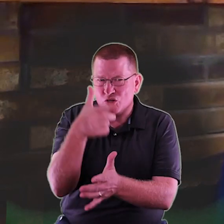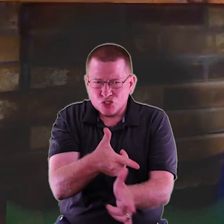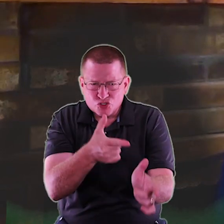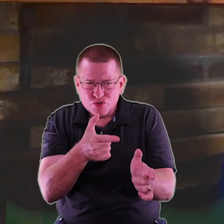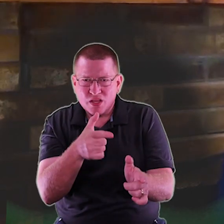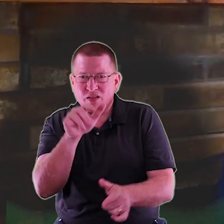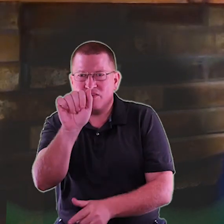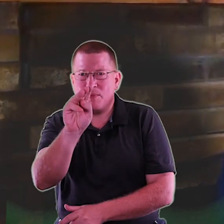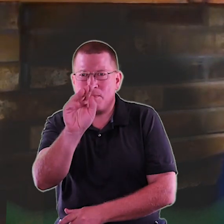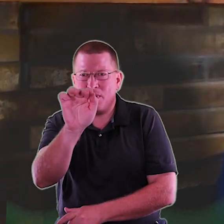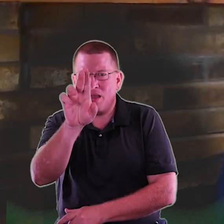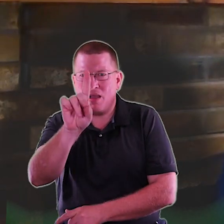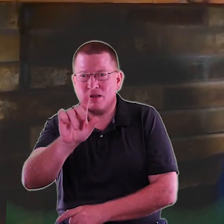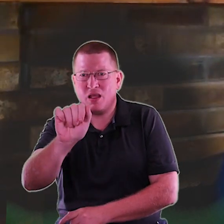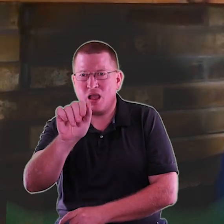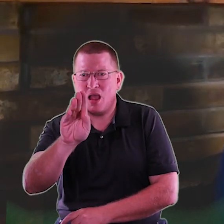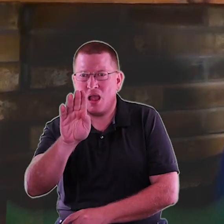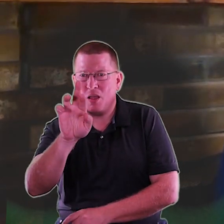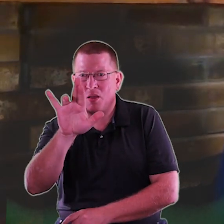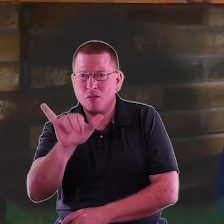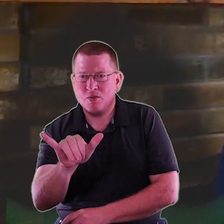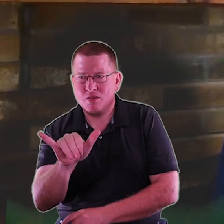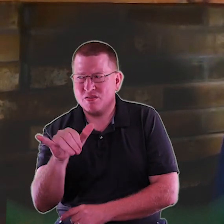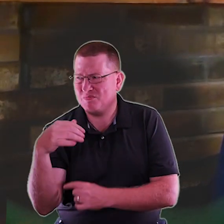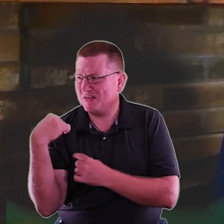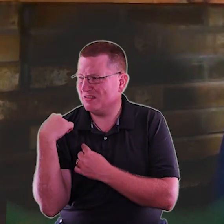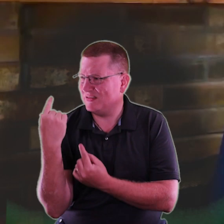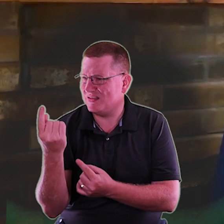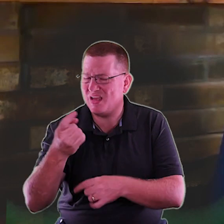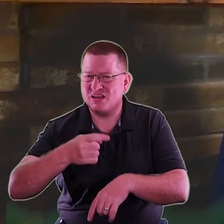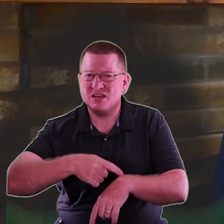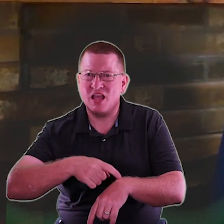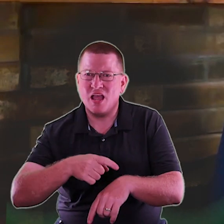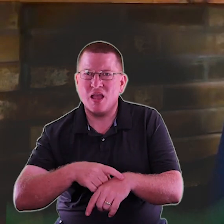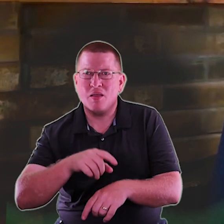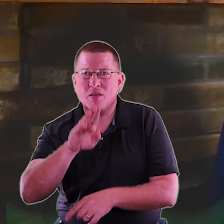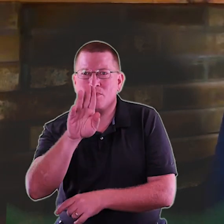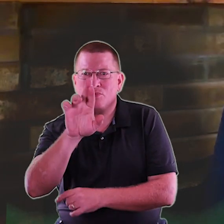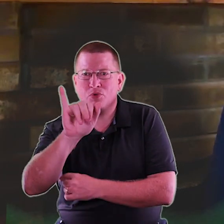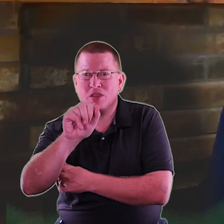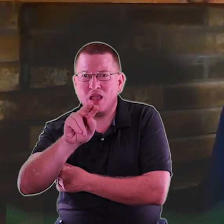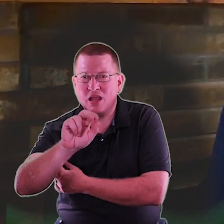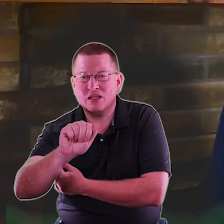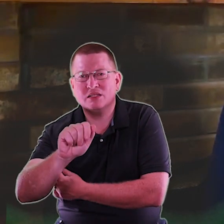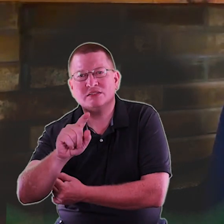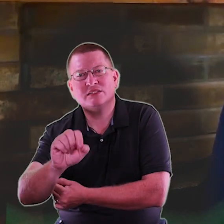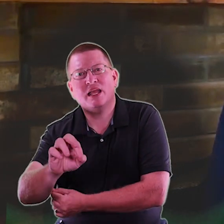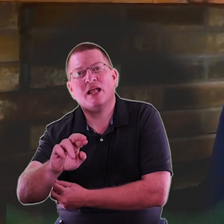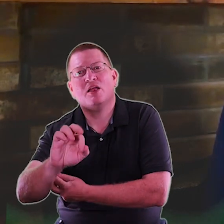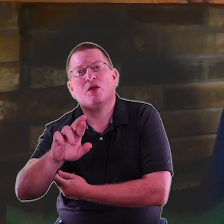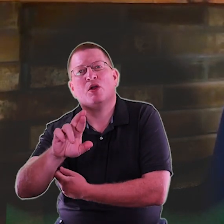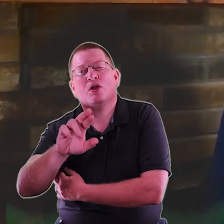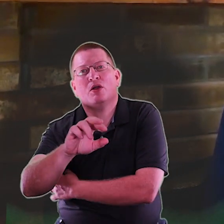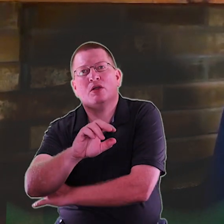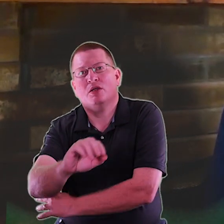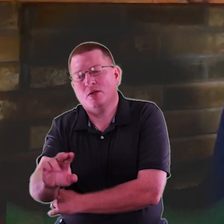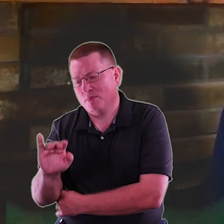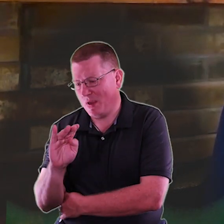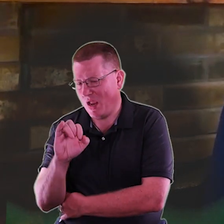of Ahmaud Arbery. But since that time, Breonna Taylor, Dejan Sean